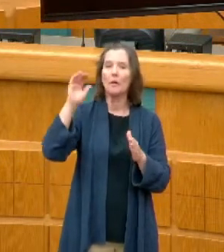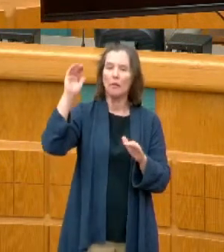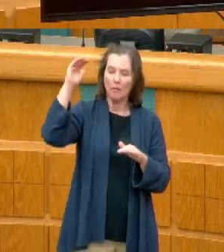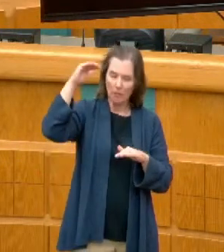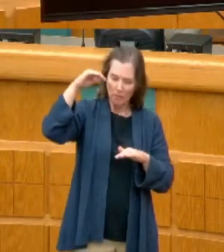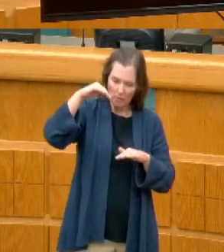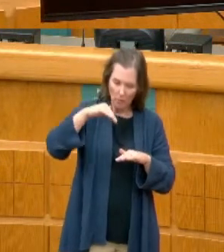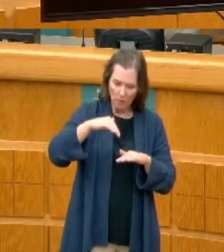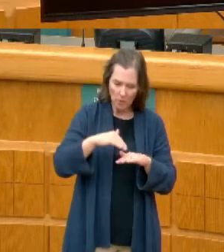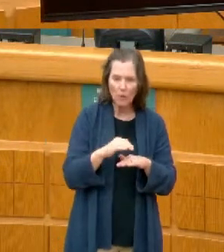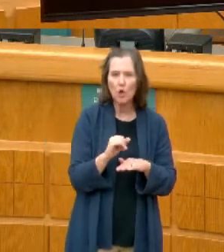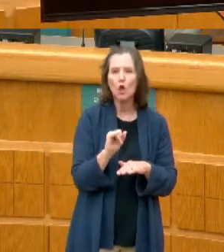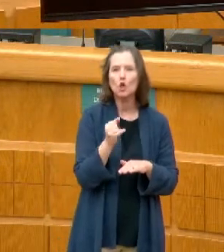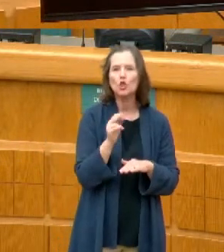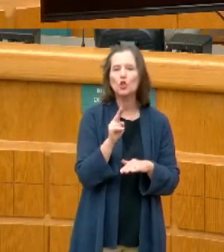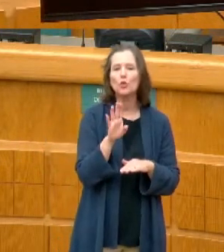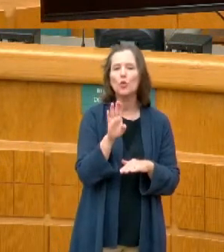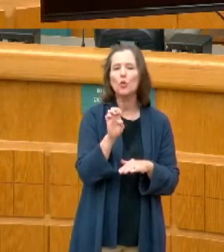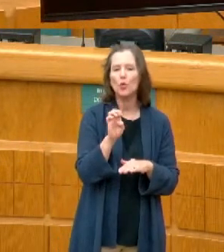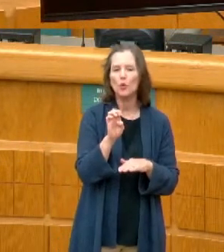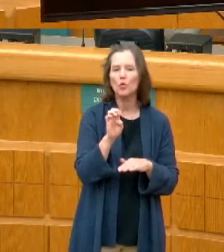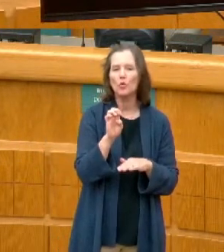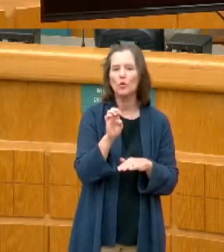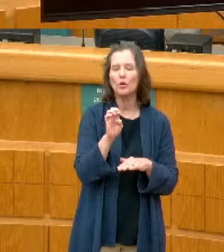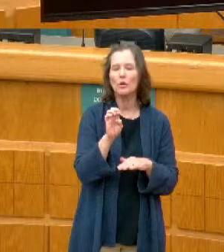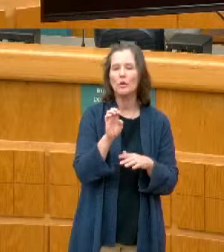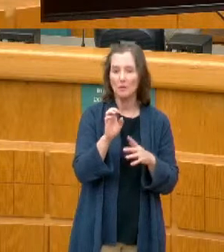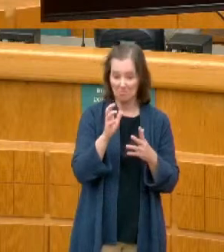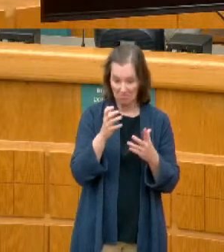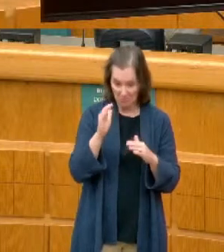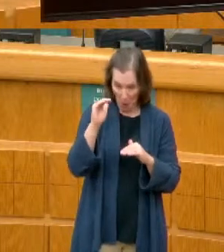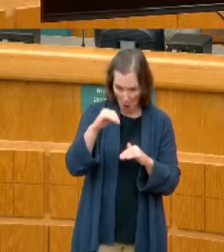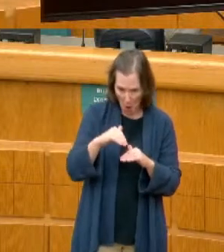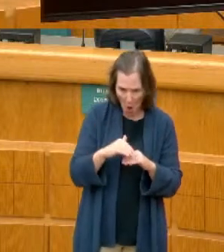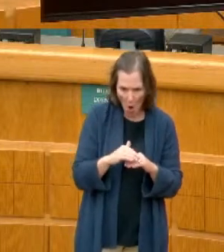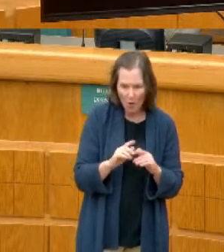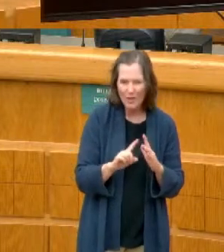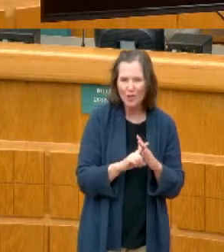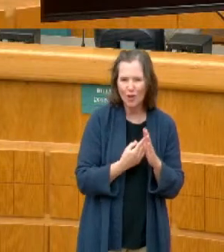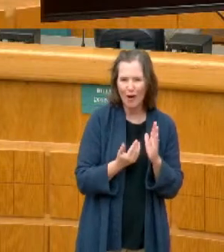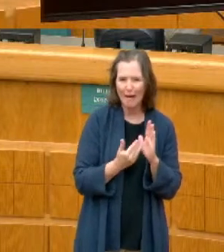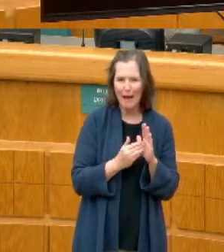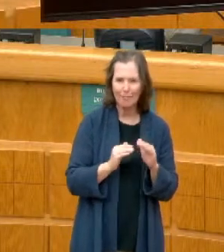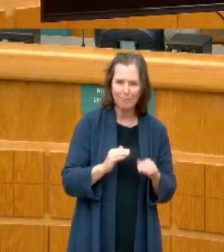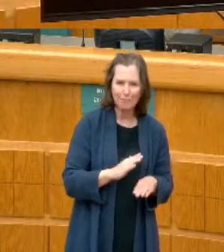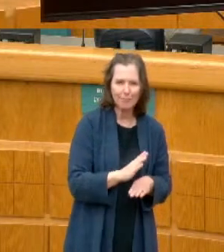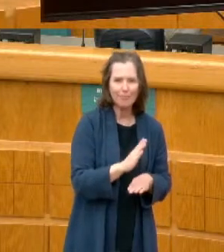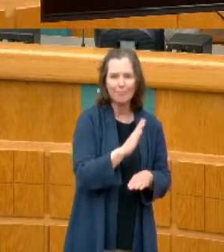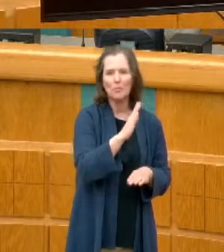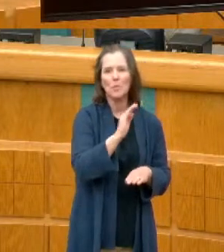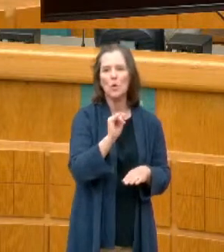enjoy themselves, and then July is starting to see that uptick again that we've been talking about with